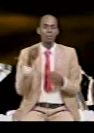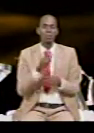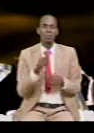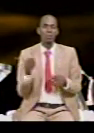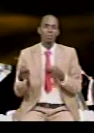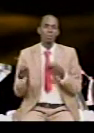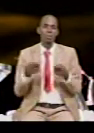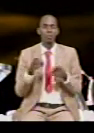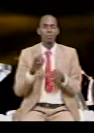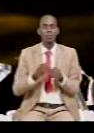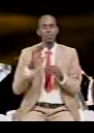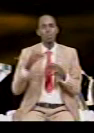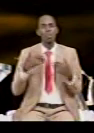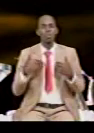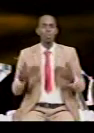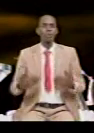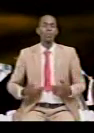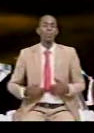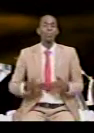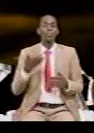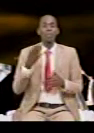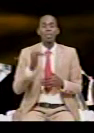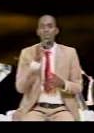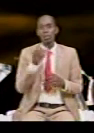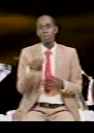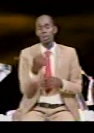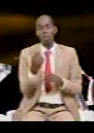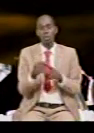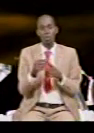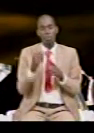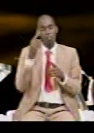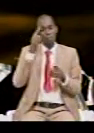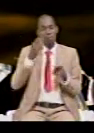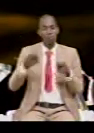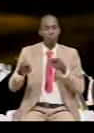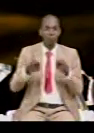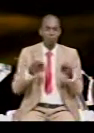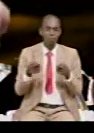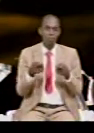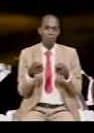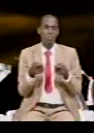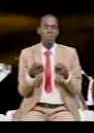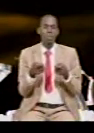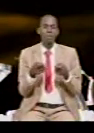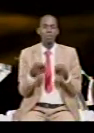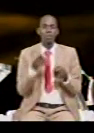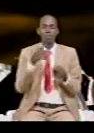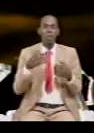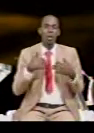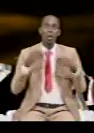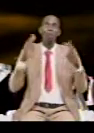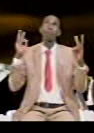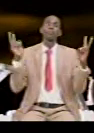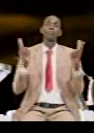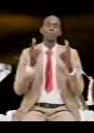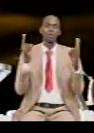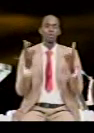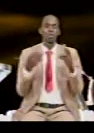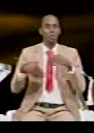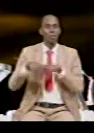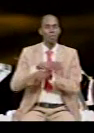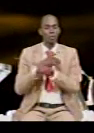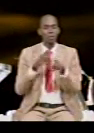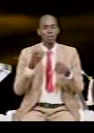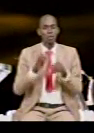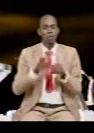The word reign there is another word for dominion over you, or have victory over you in your